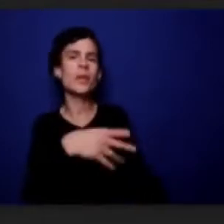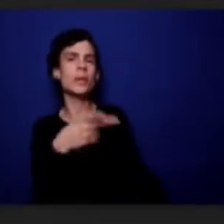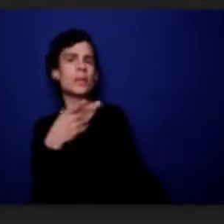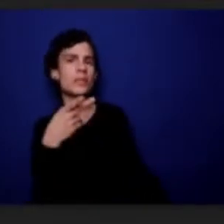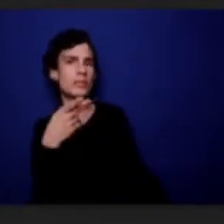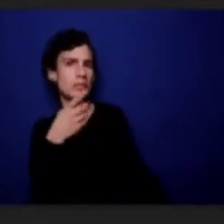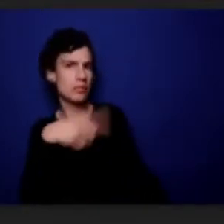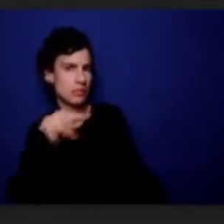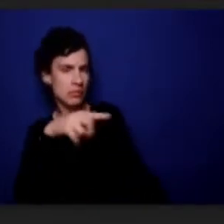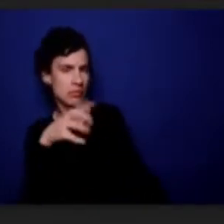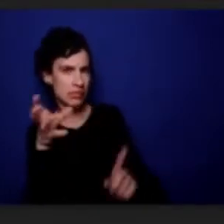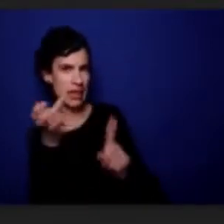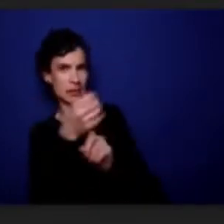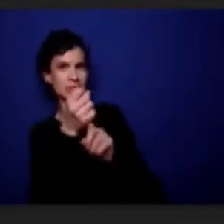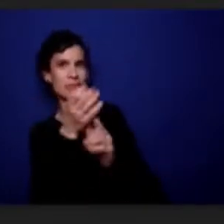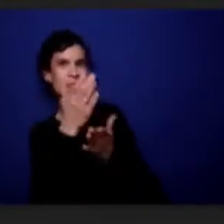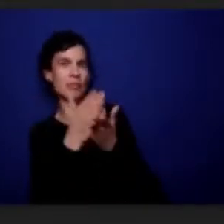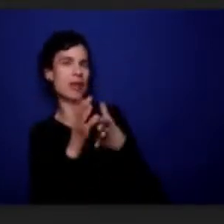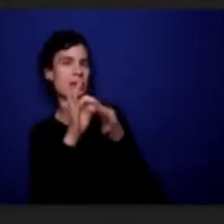consider them.